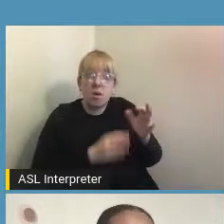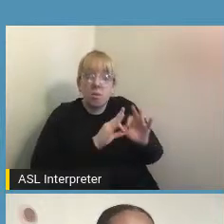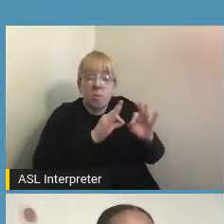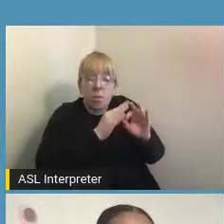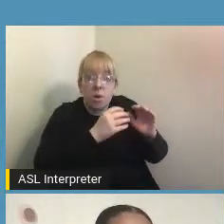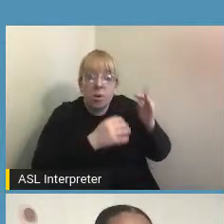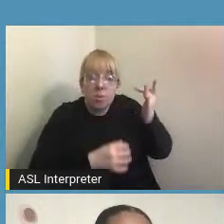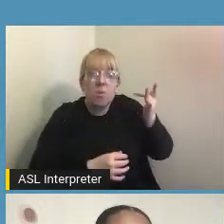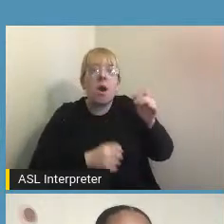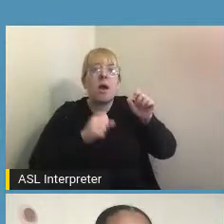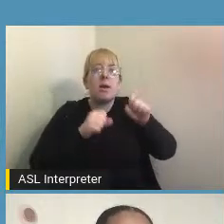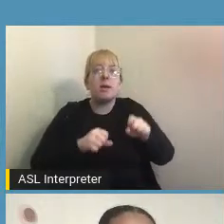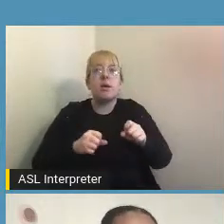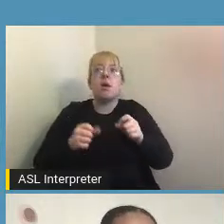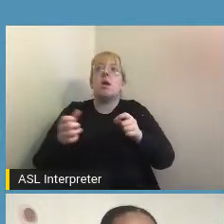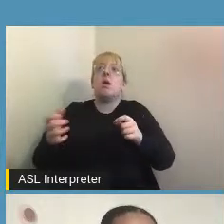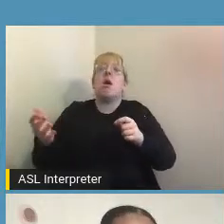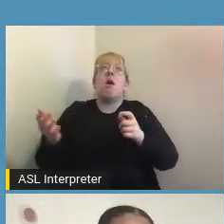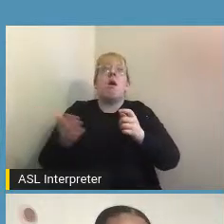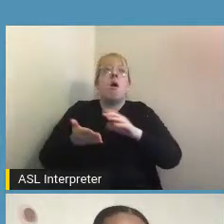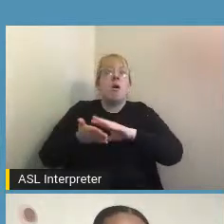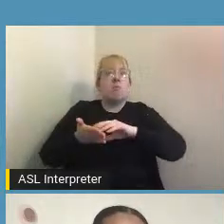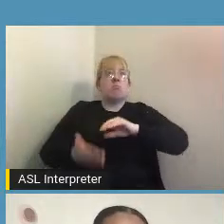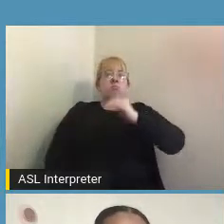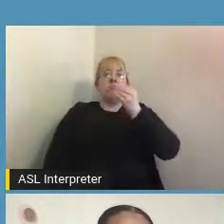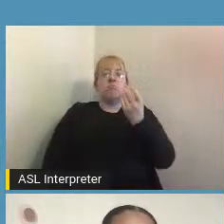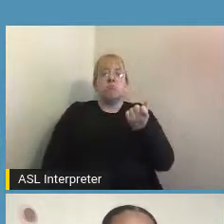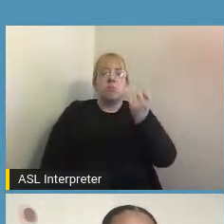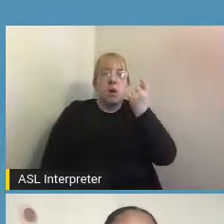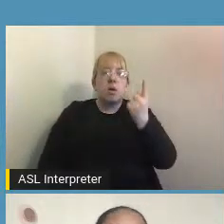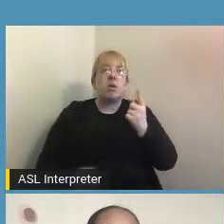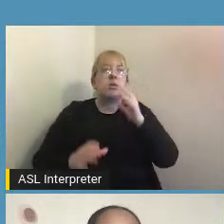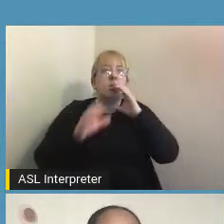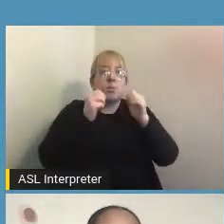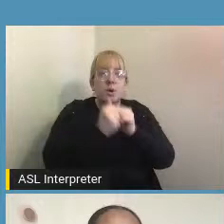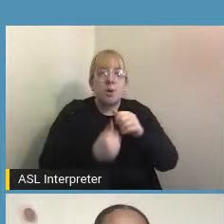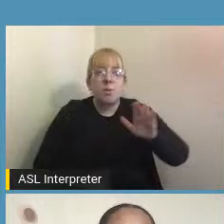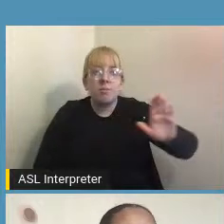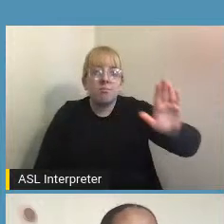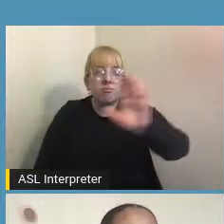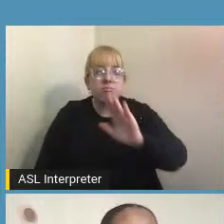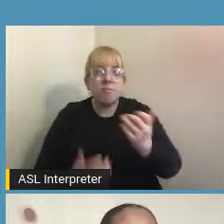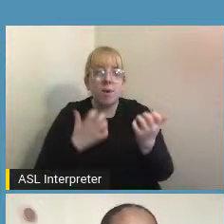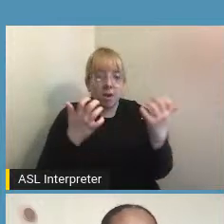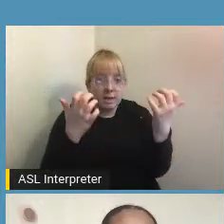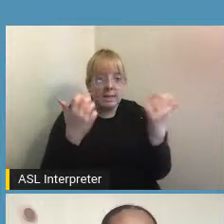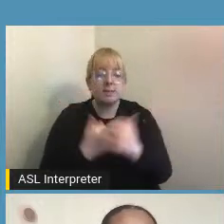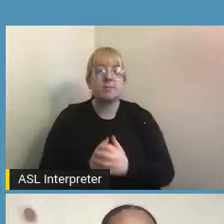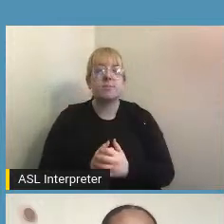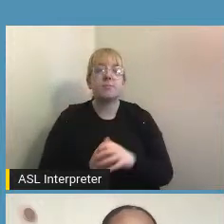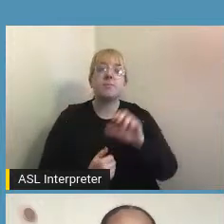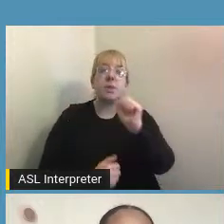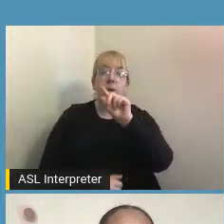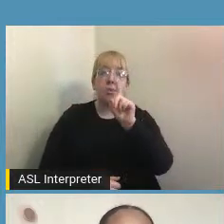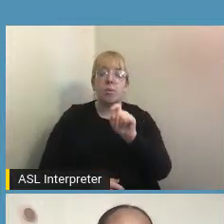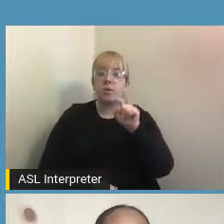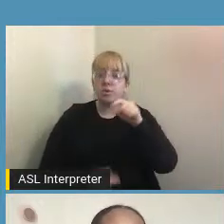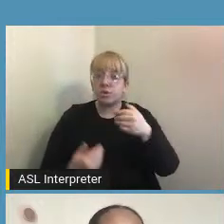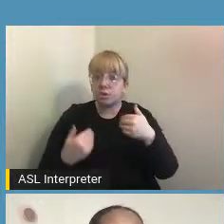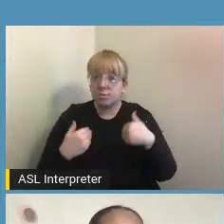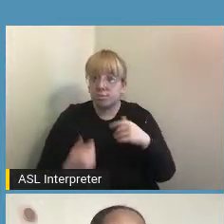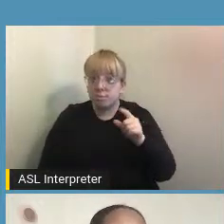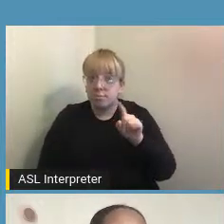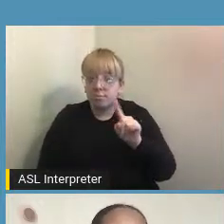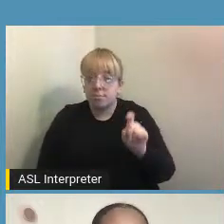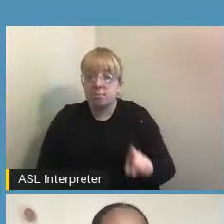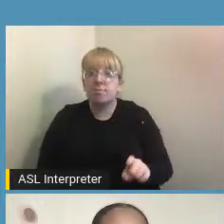your audience why they should be interested in what you're doing. Um, Other questions that you should ask are, what is